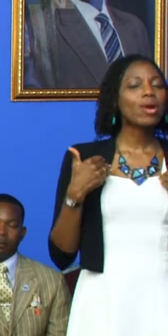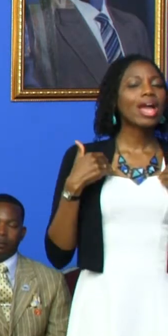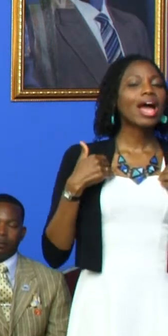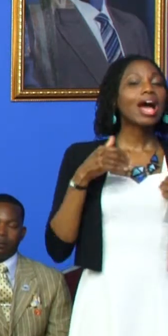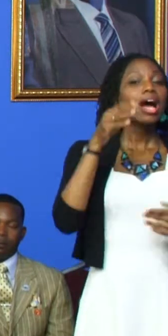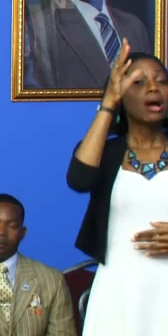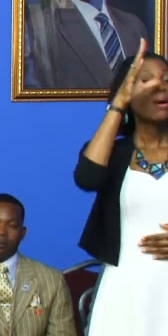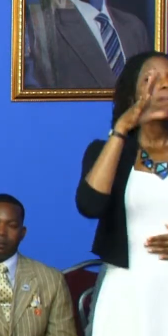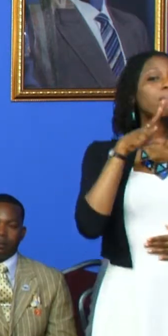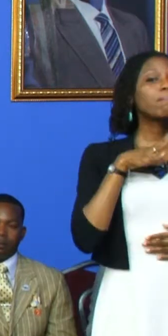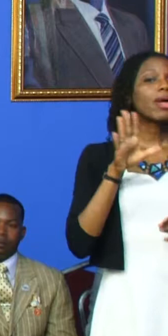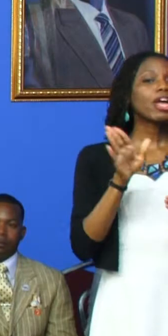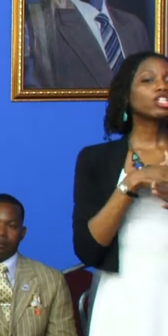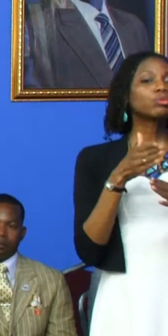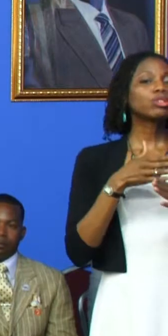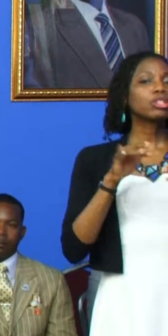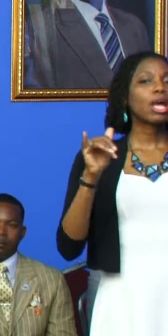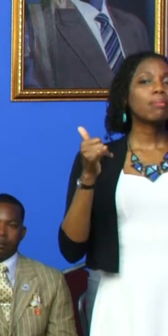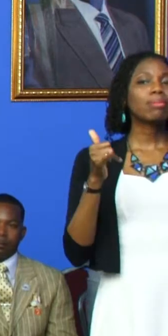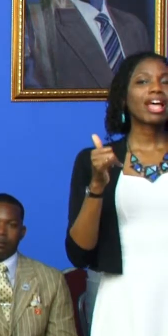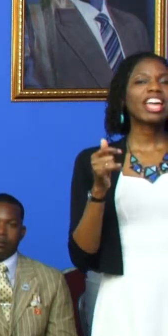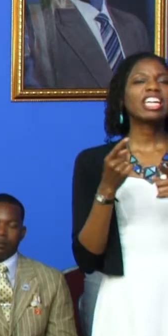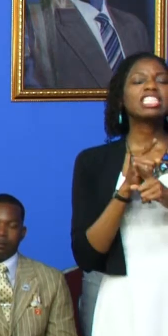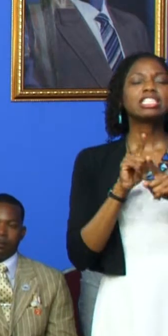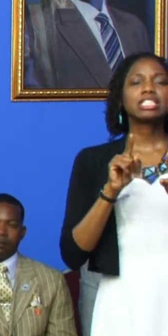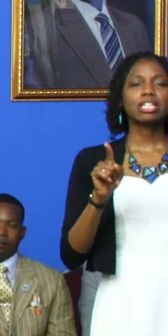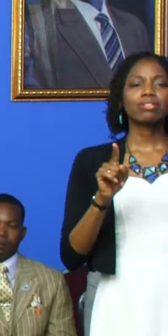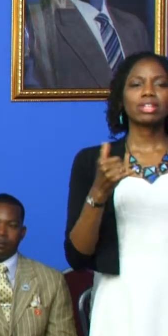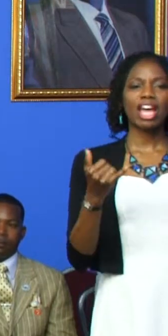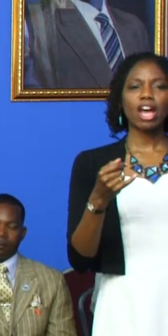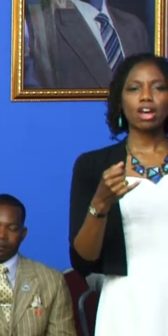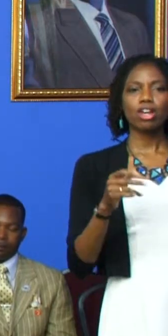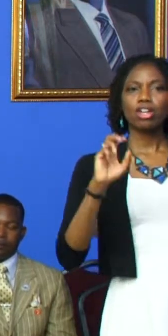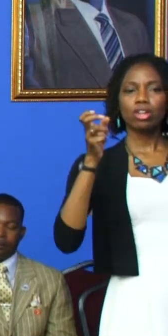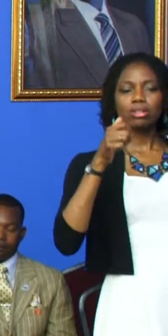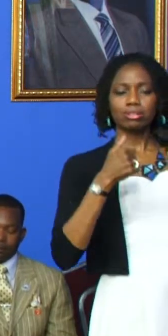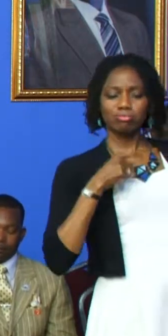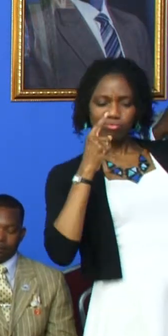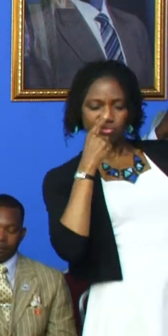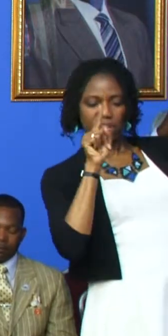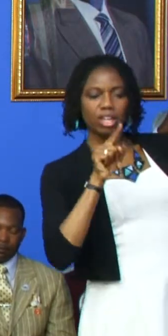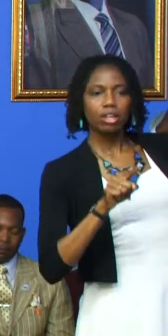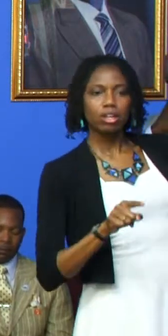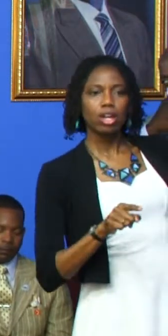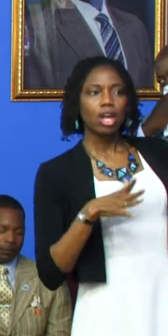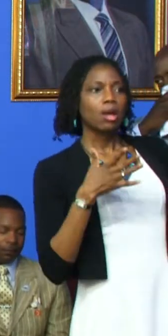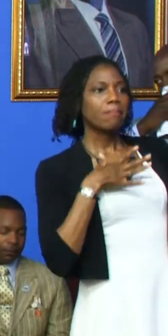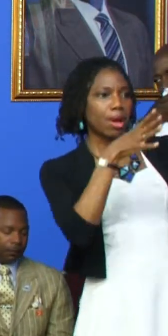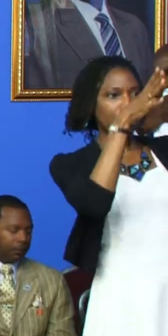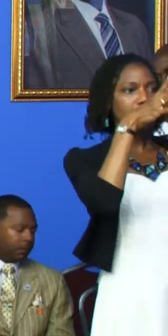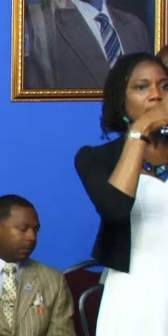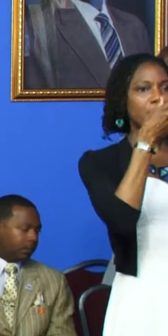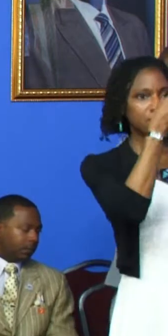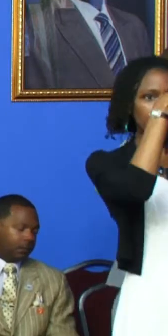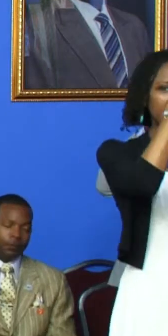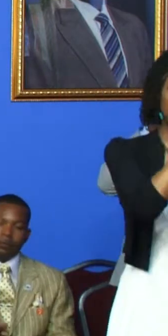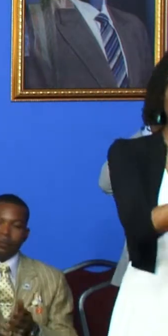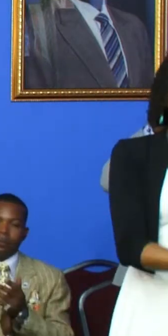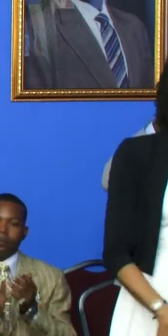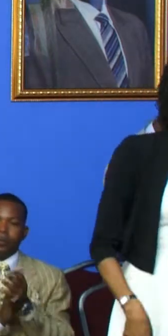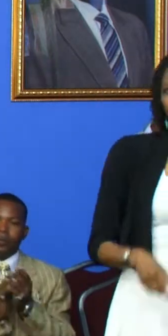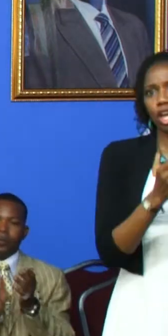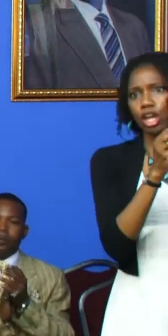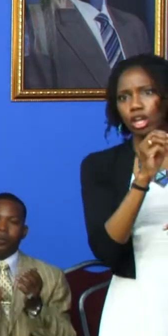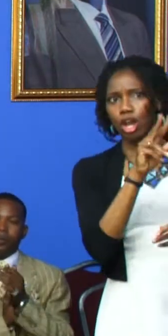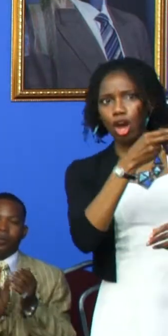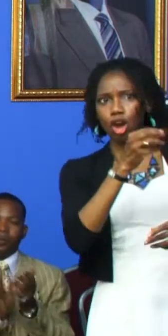is playing. And you're calling yourself niggas and calling your mama a hoe and a bee because